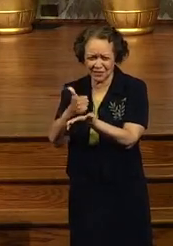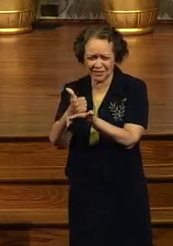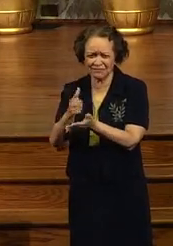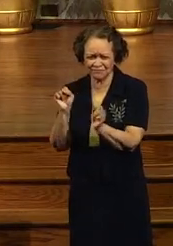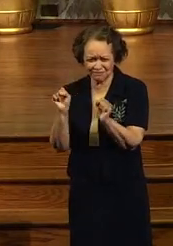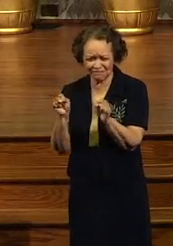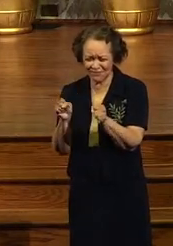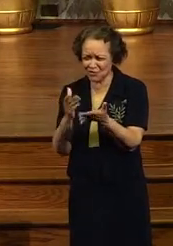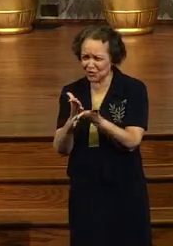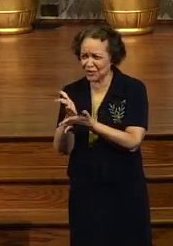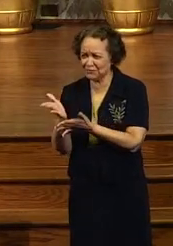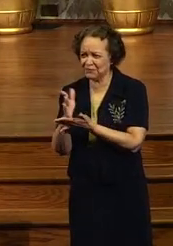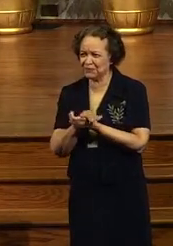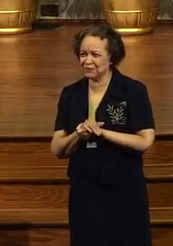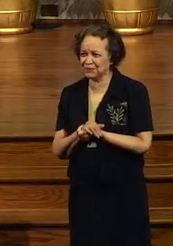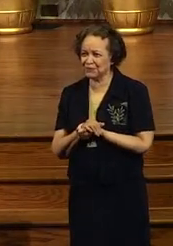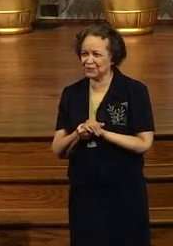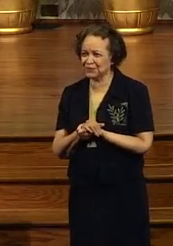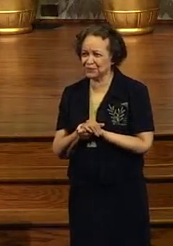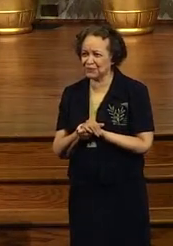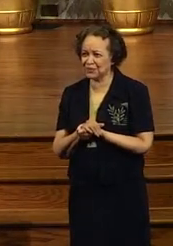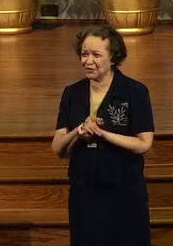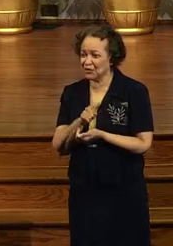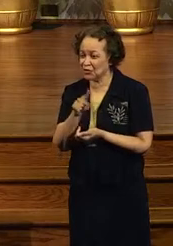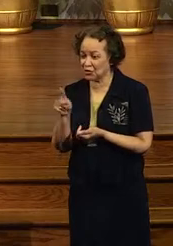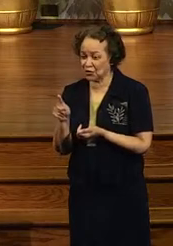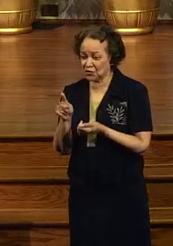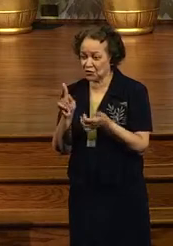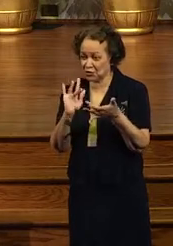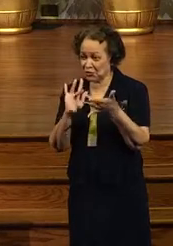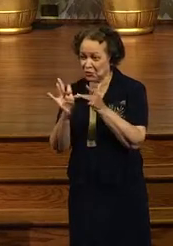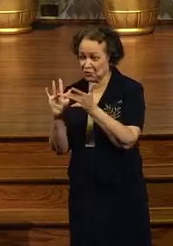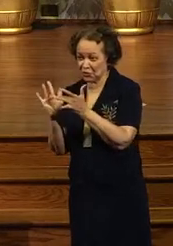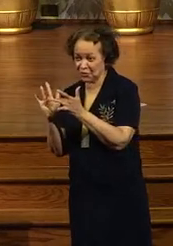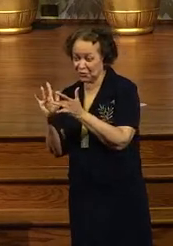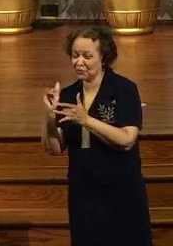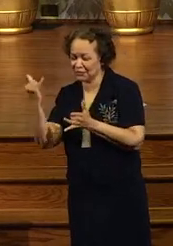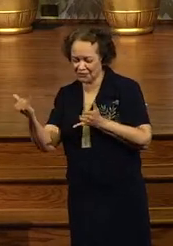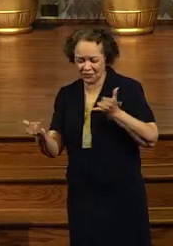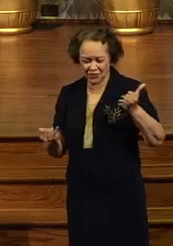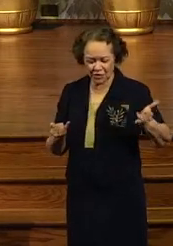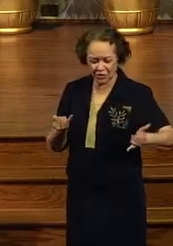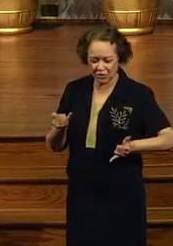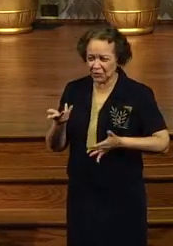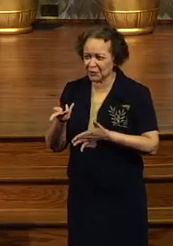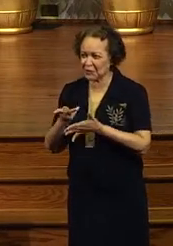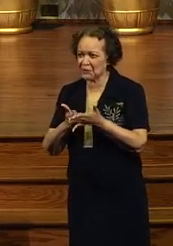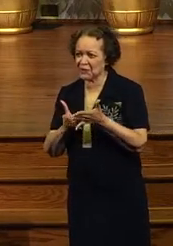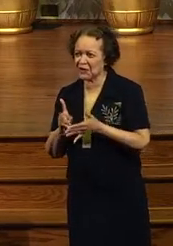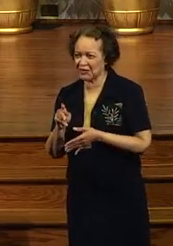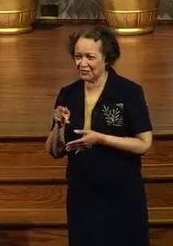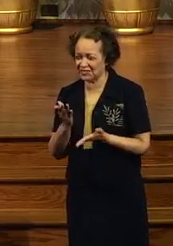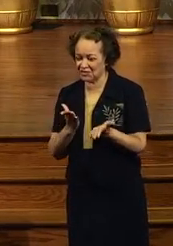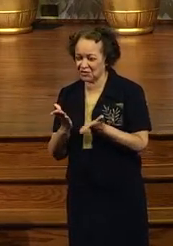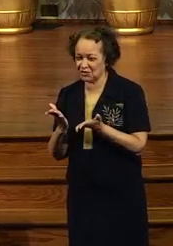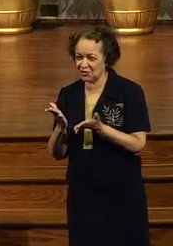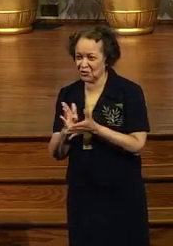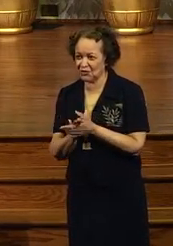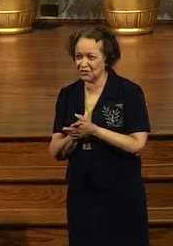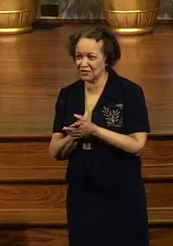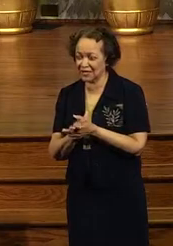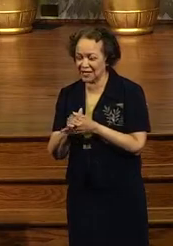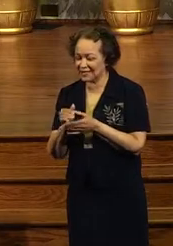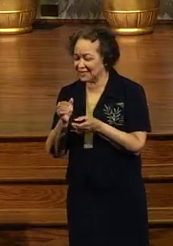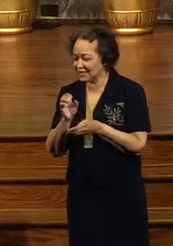all right. Praise the Lord. And for those of you online, we're inviting you to be a part of this. We hope that before the end of the month or by the end of the